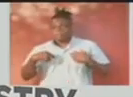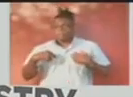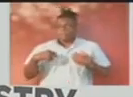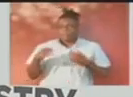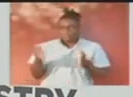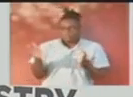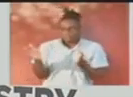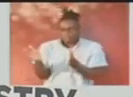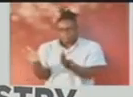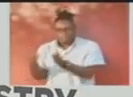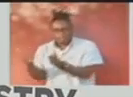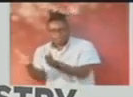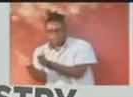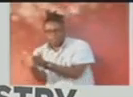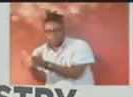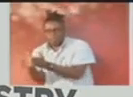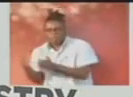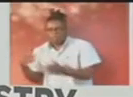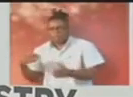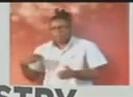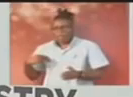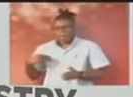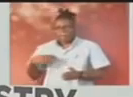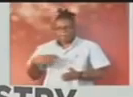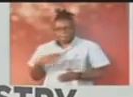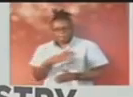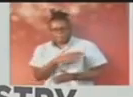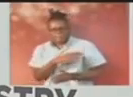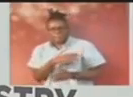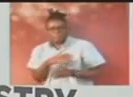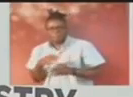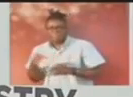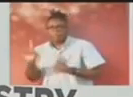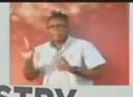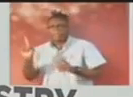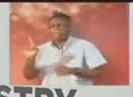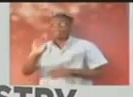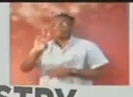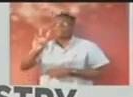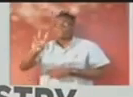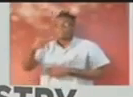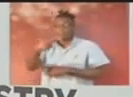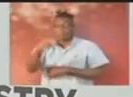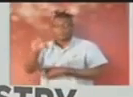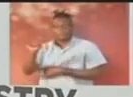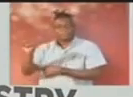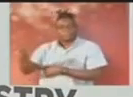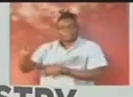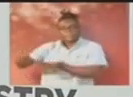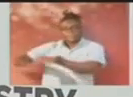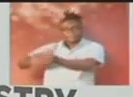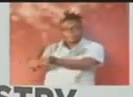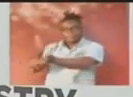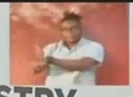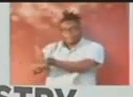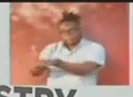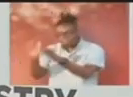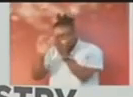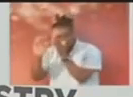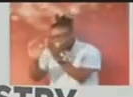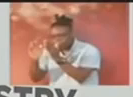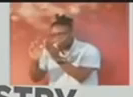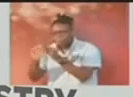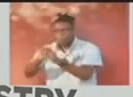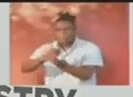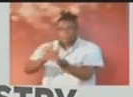Global Advisory Committee on Vaccine Safety, which is established to assess the latest safety data for